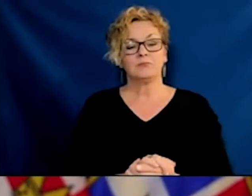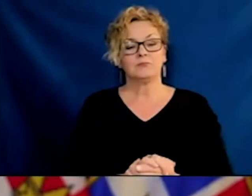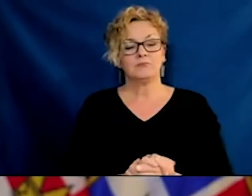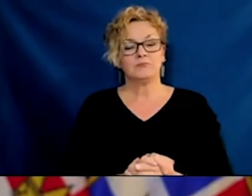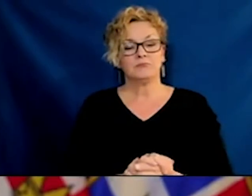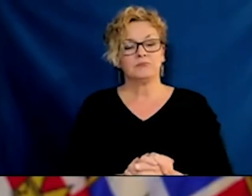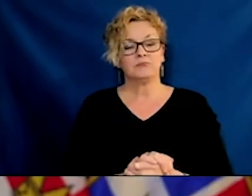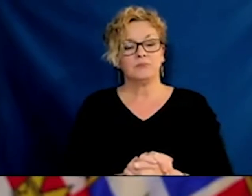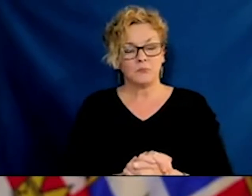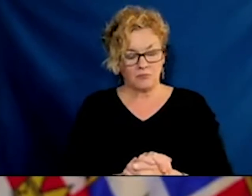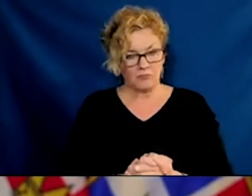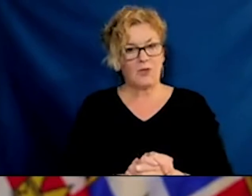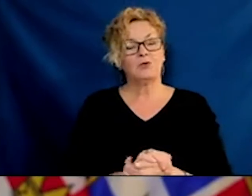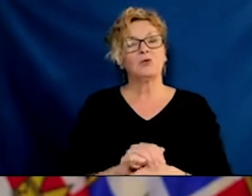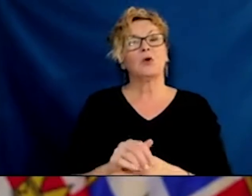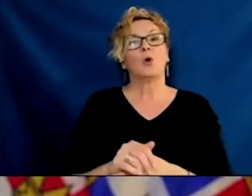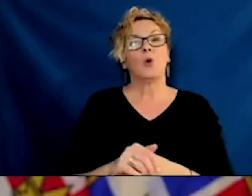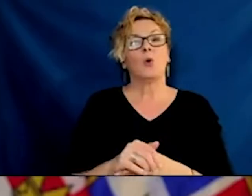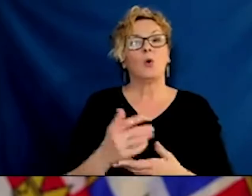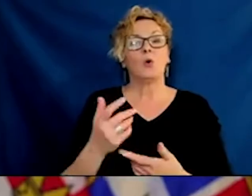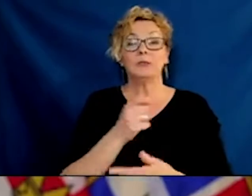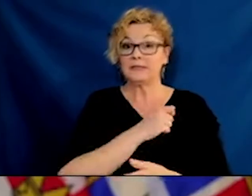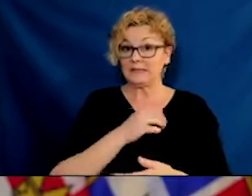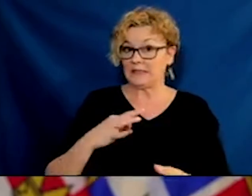33,023 long-term care facility staff,